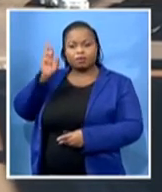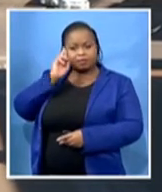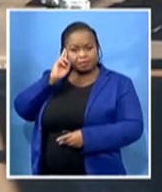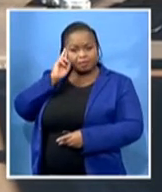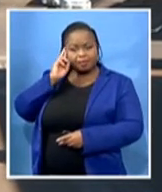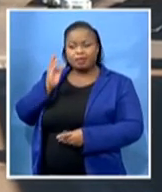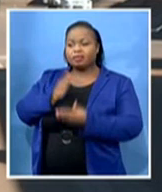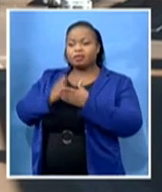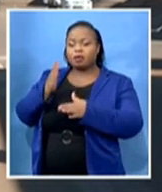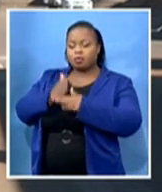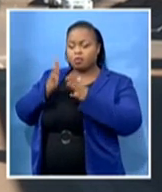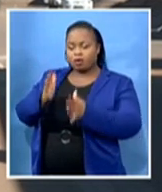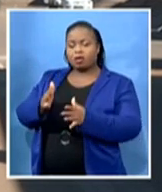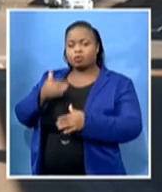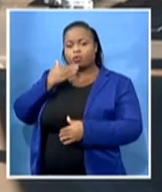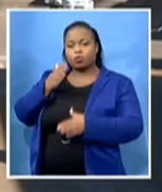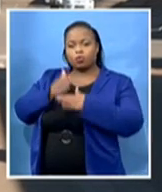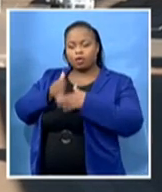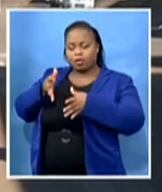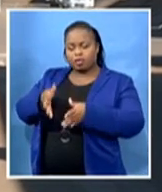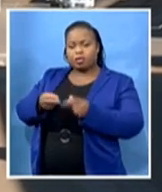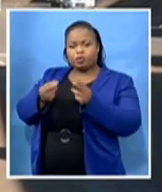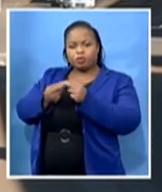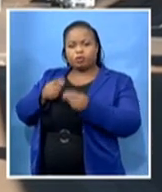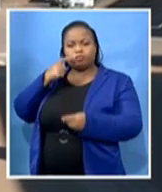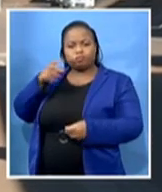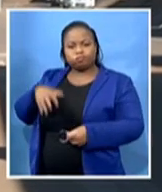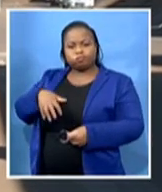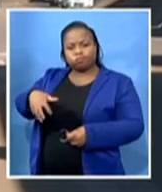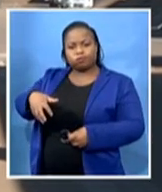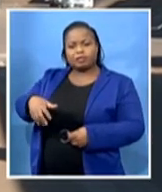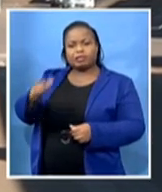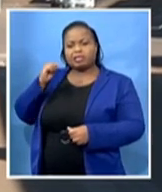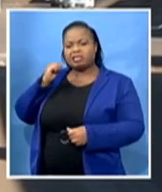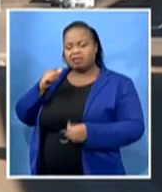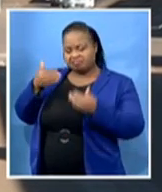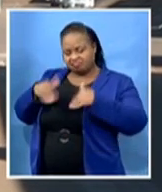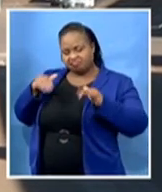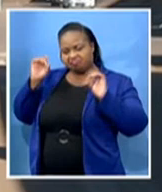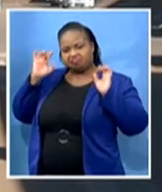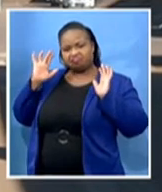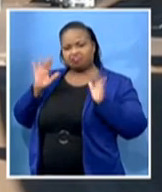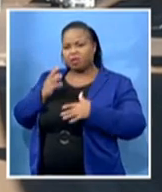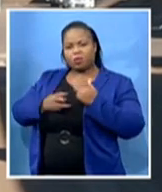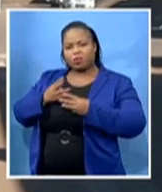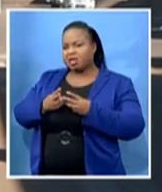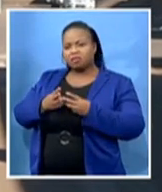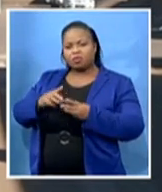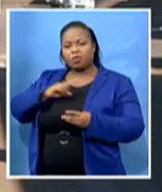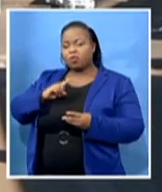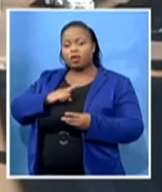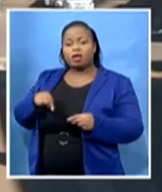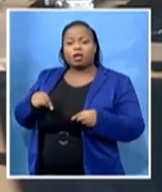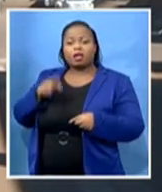actually decided to down tools yesterday, saying they fear for their lives. Later on, the health authority held